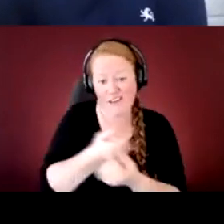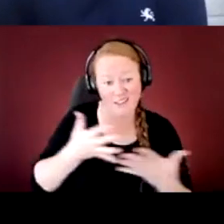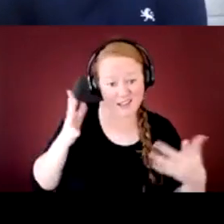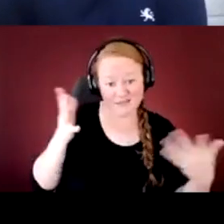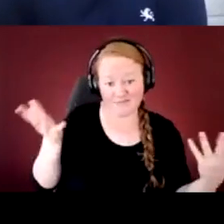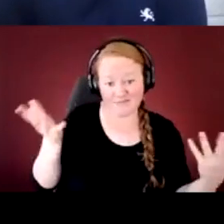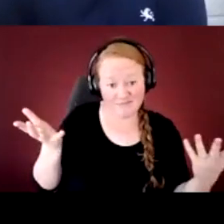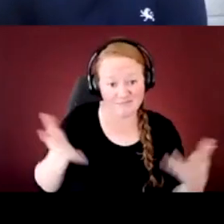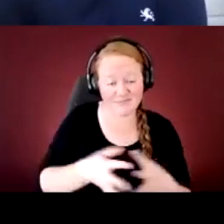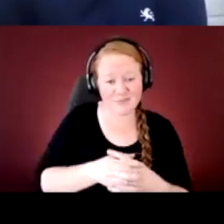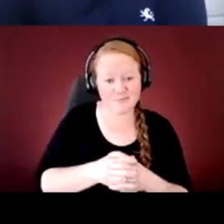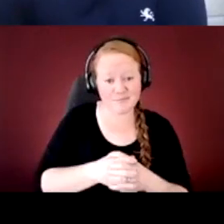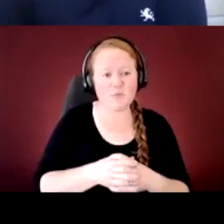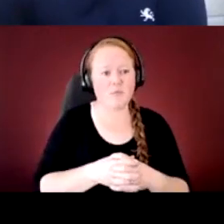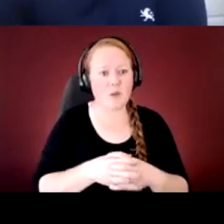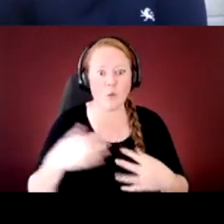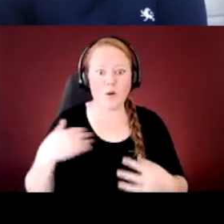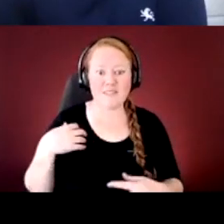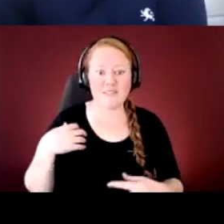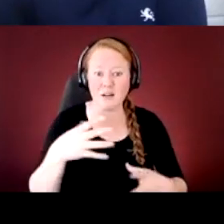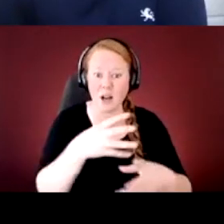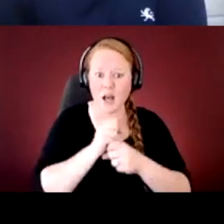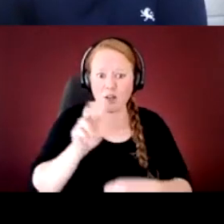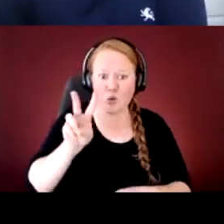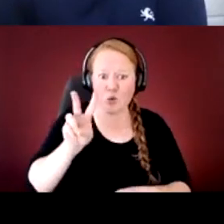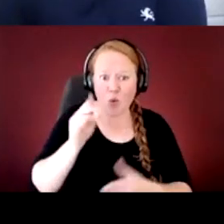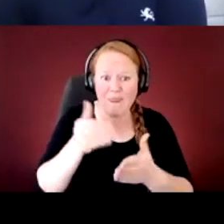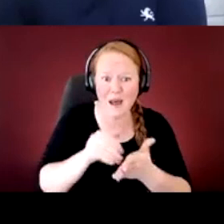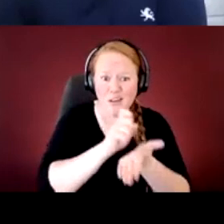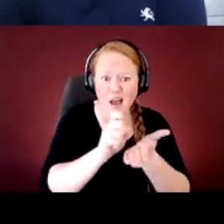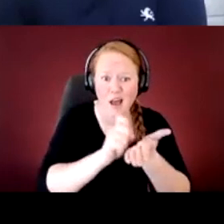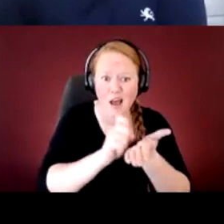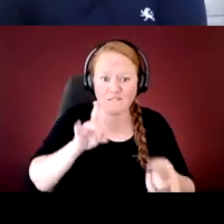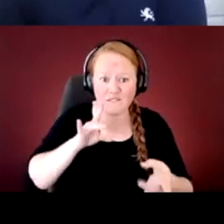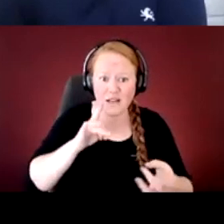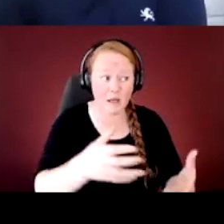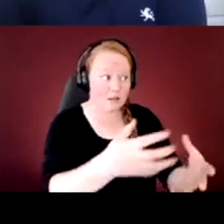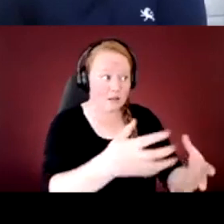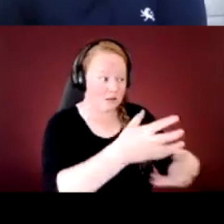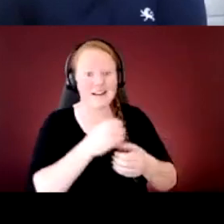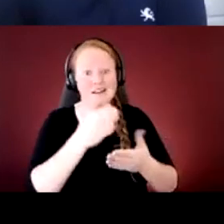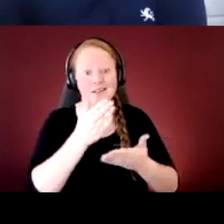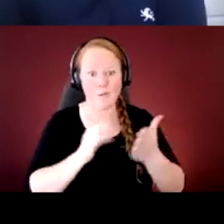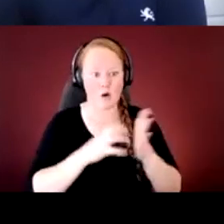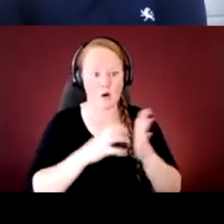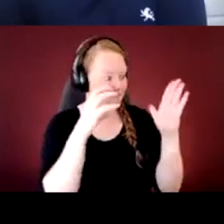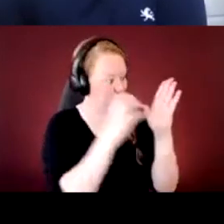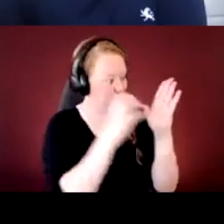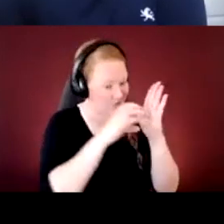that we received over 2,000 write-in comments. Some of these were essays.